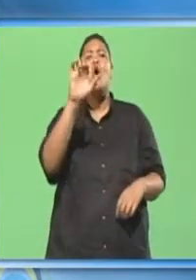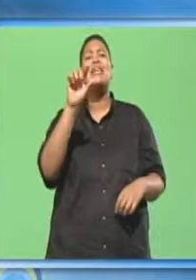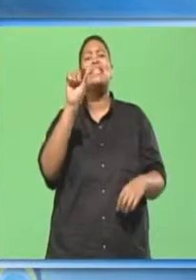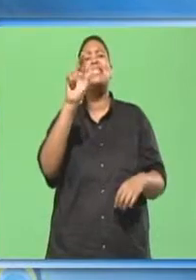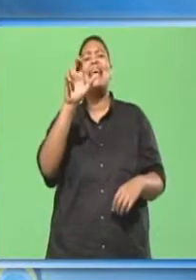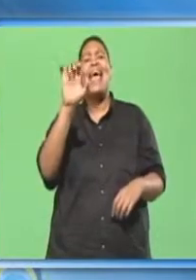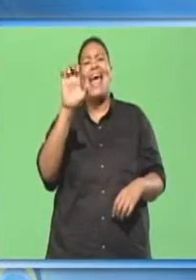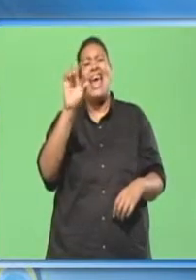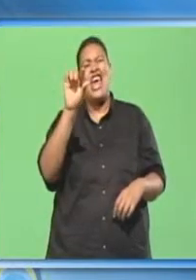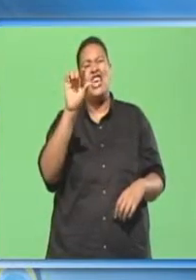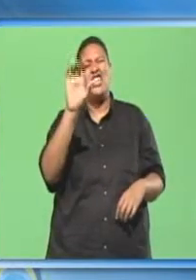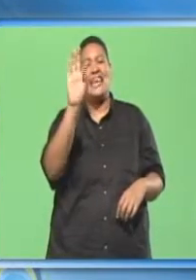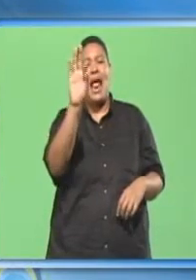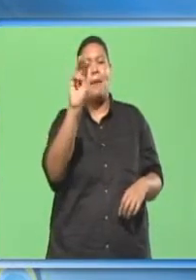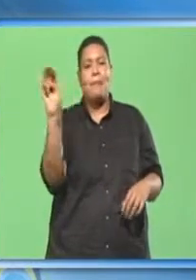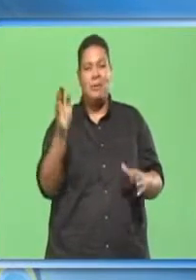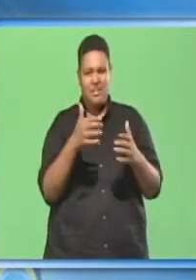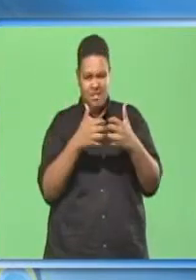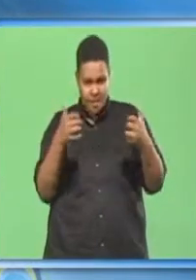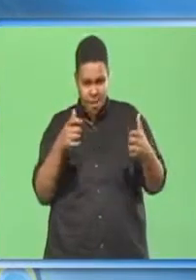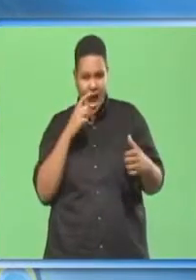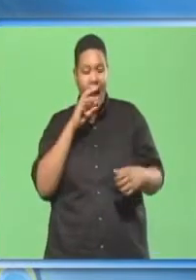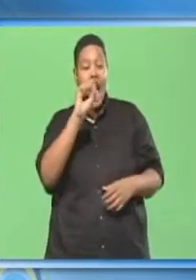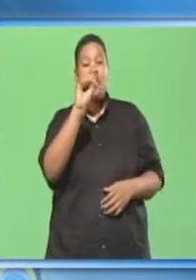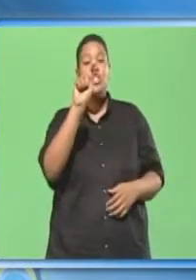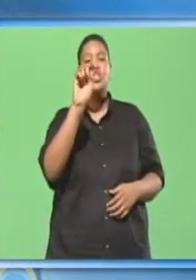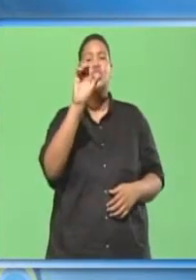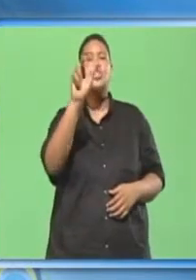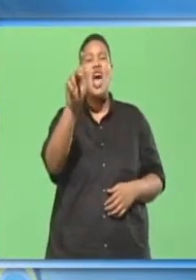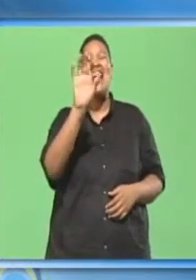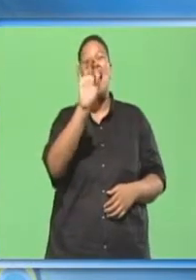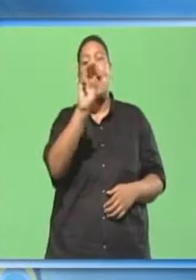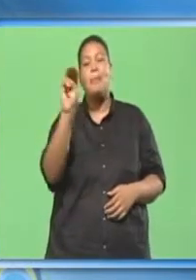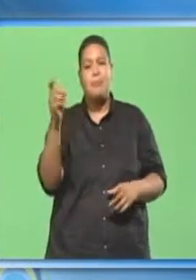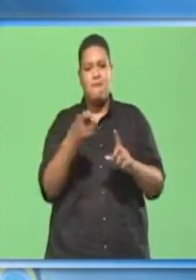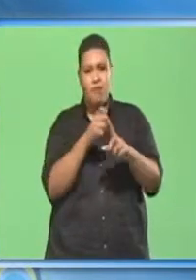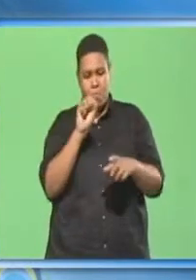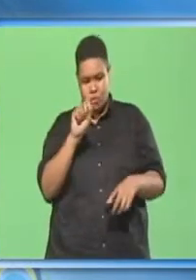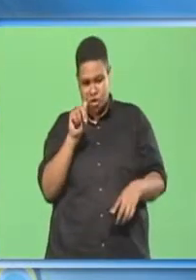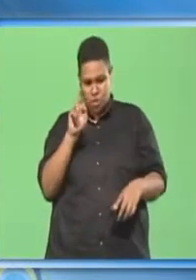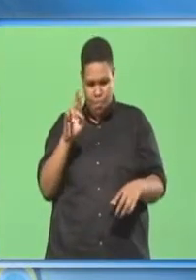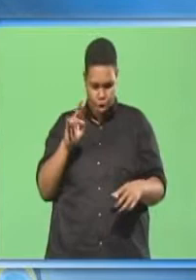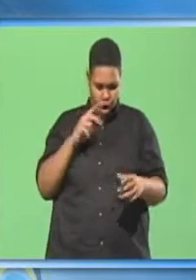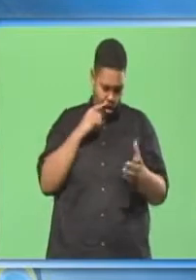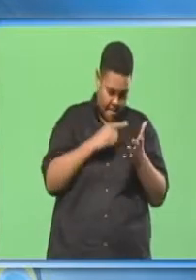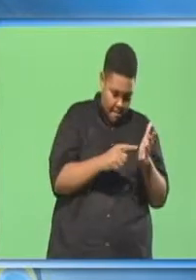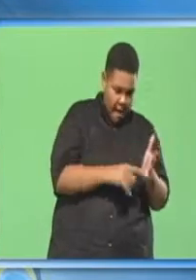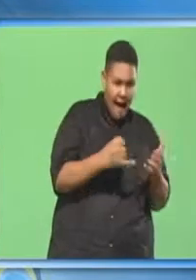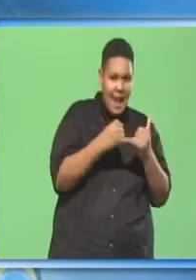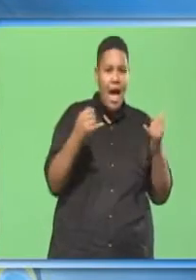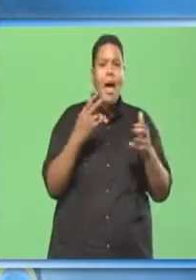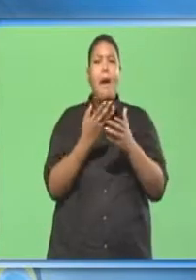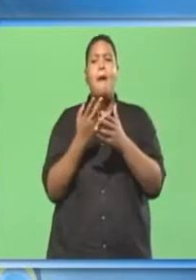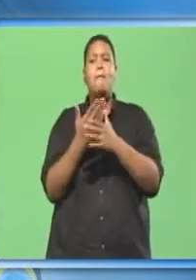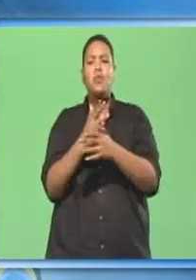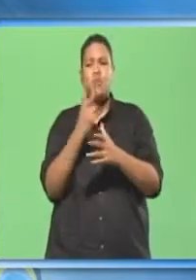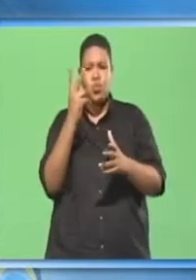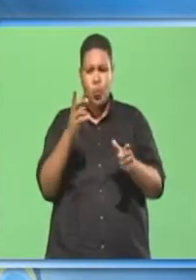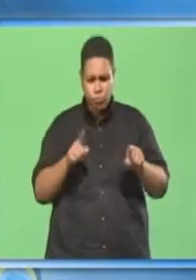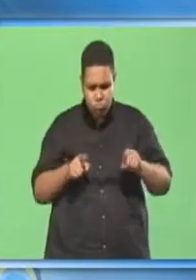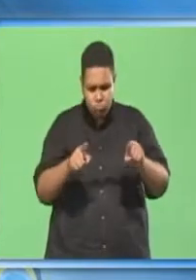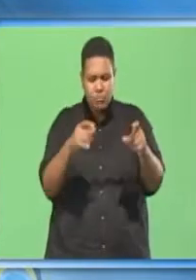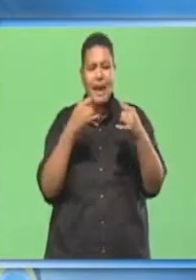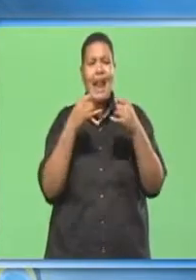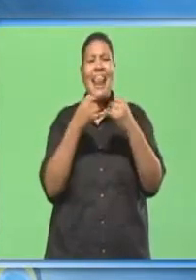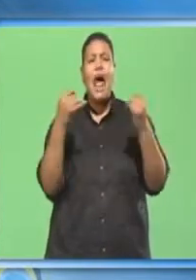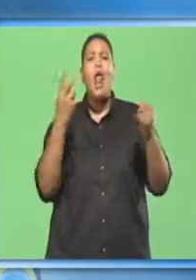mm apart and the stock 9 mm from the spur, and mark lines between the two parallel lines on both faces of